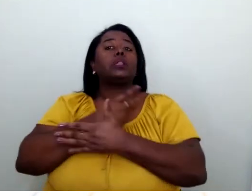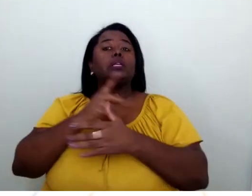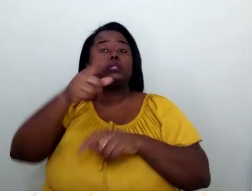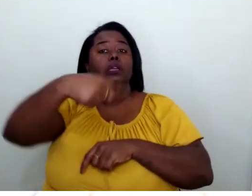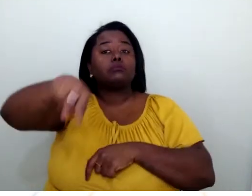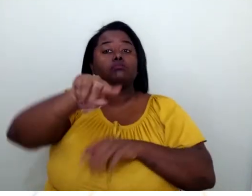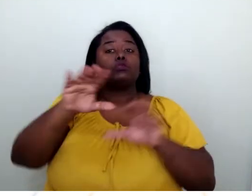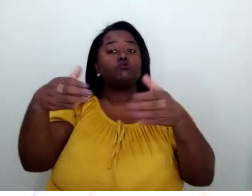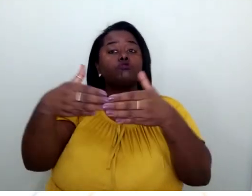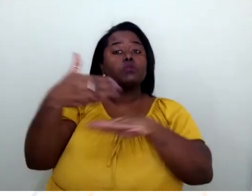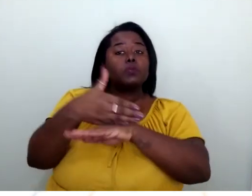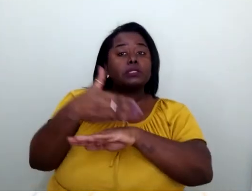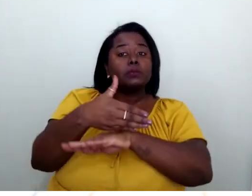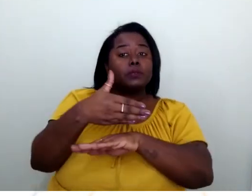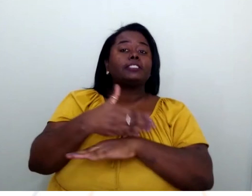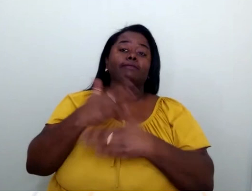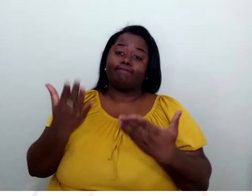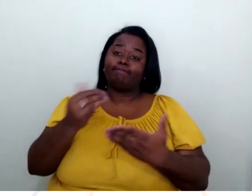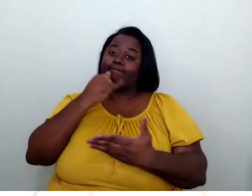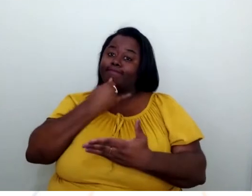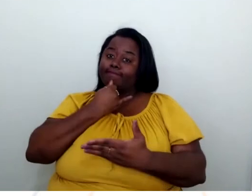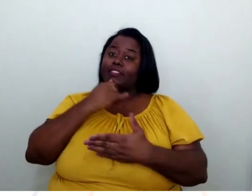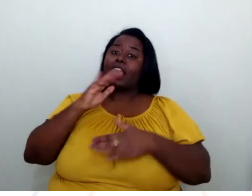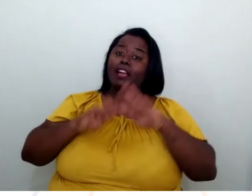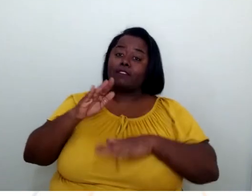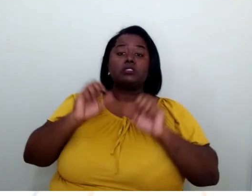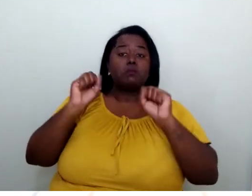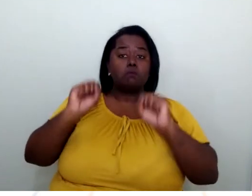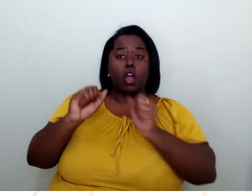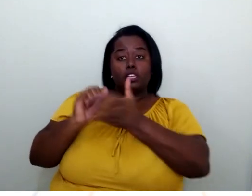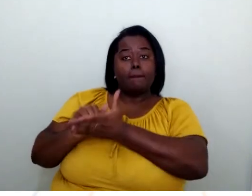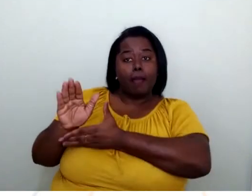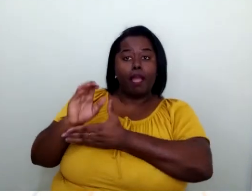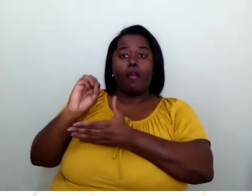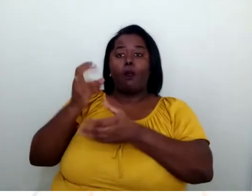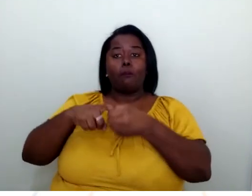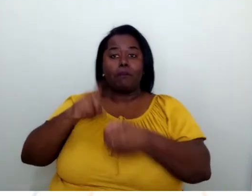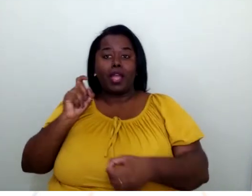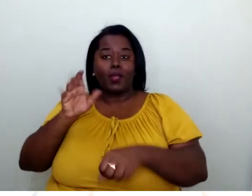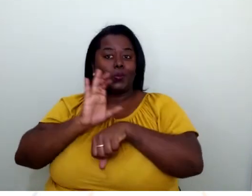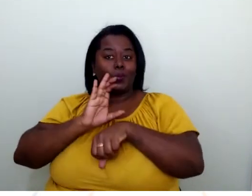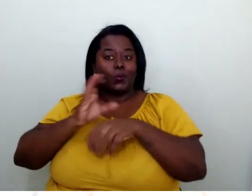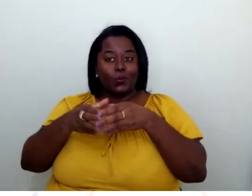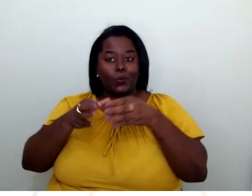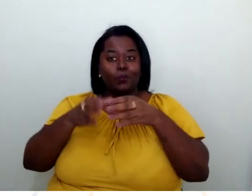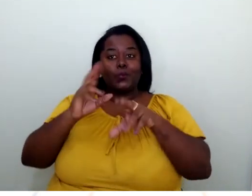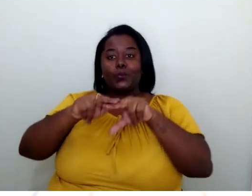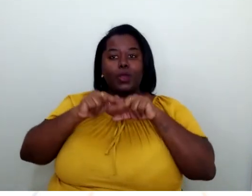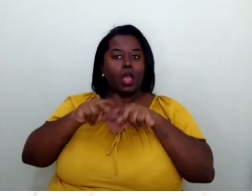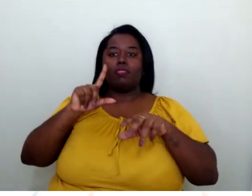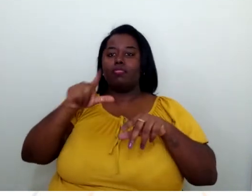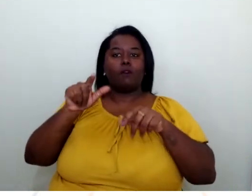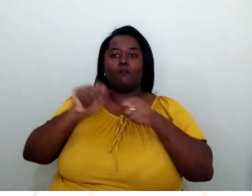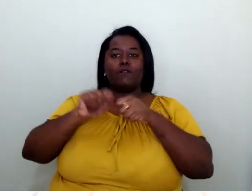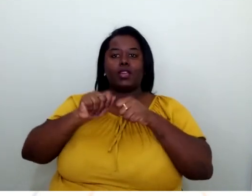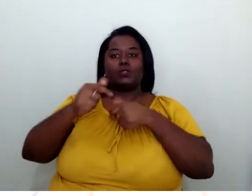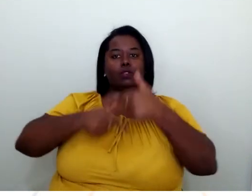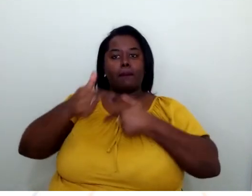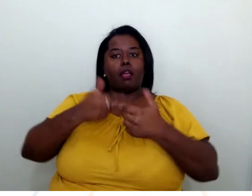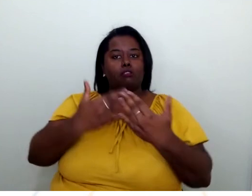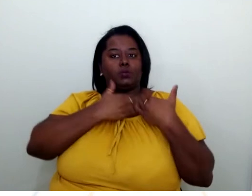students look at different perspectives, the testing phase, the integration, and then hopefully they're applying it or they're coming up with